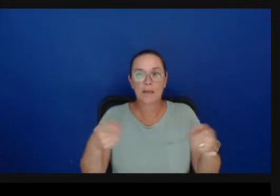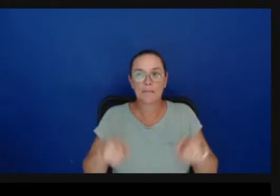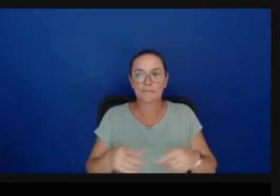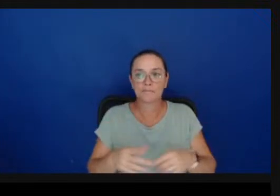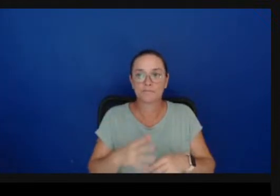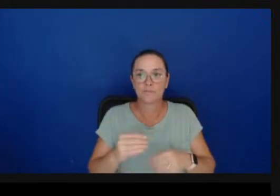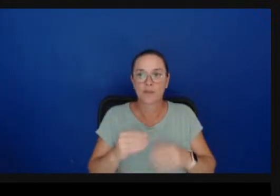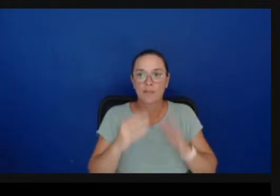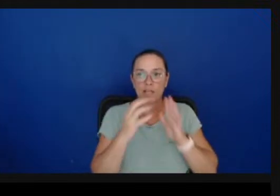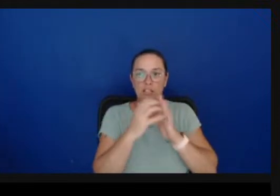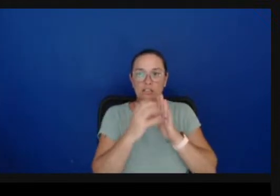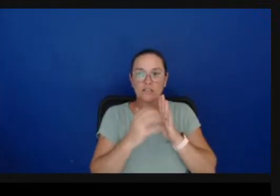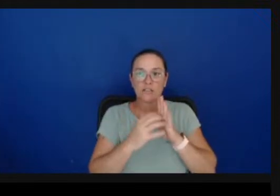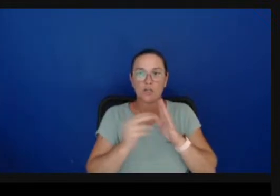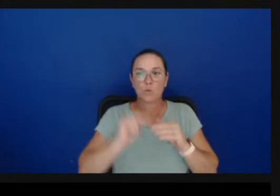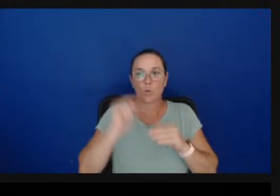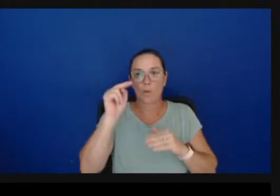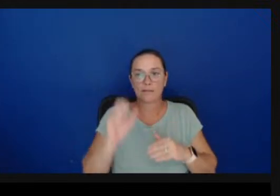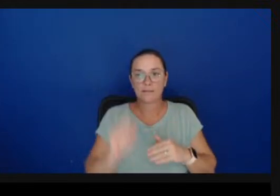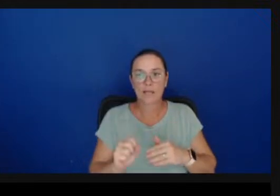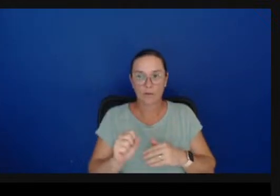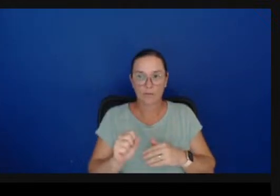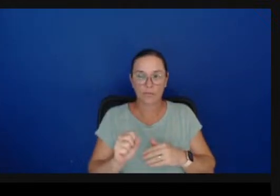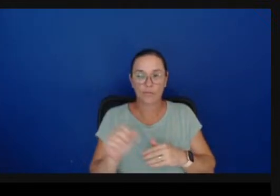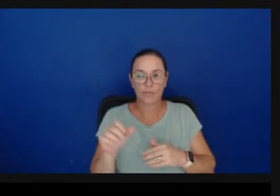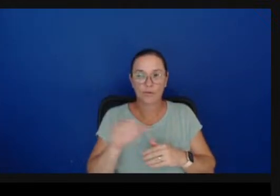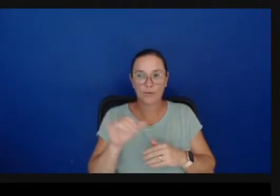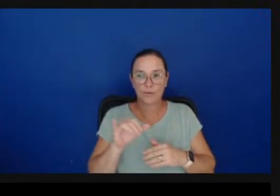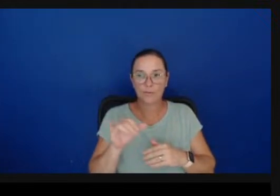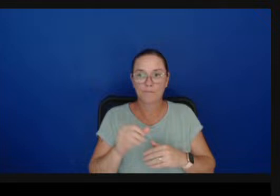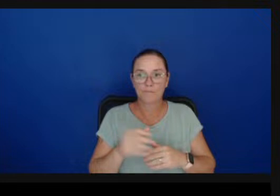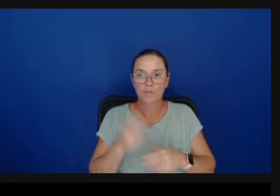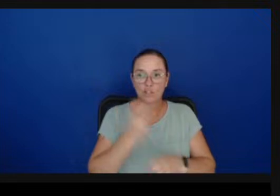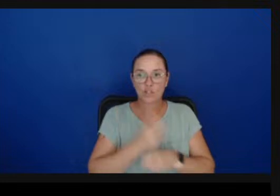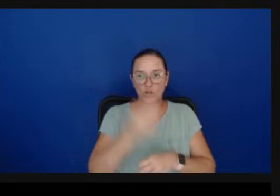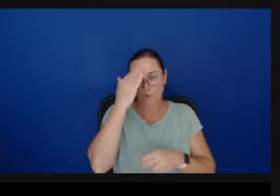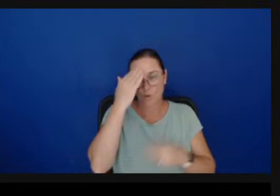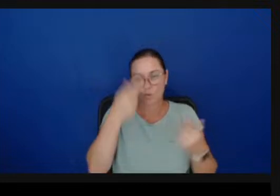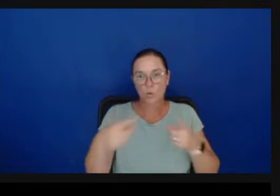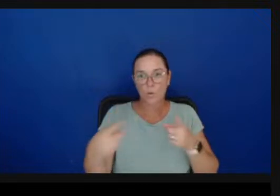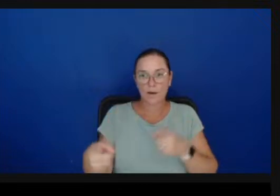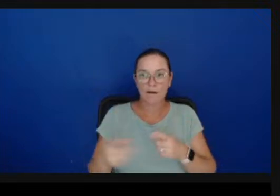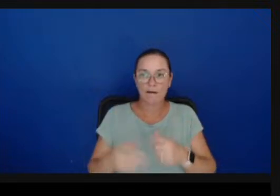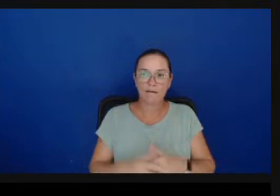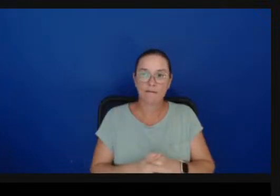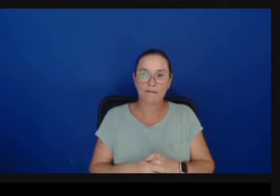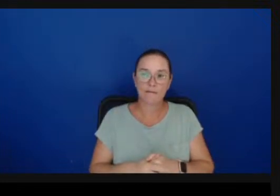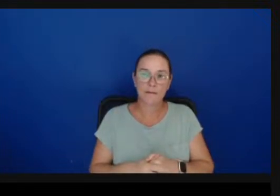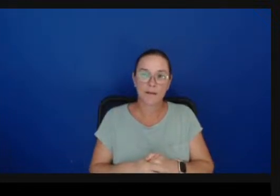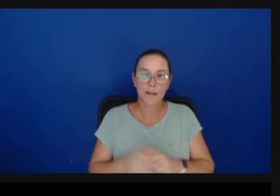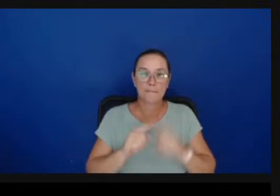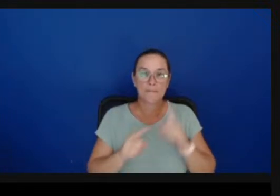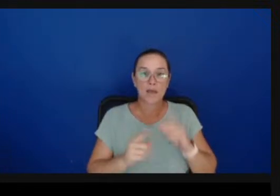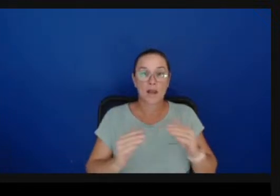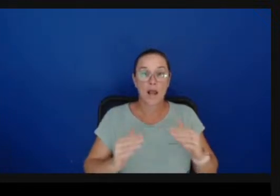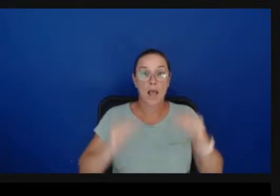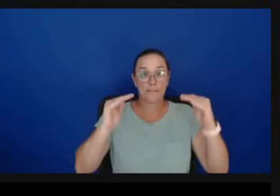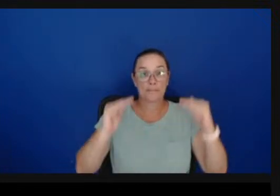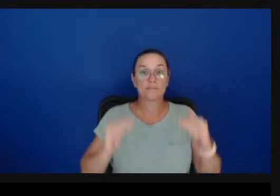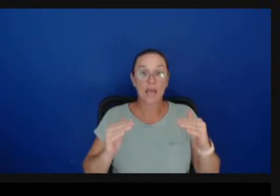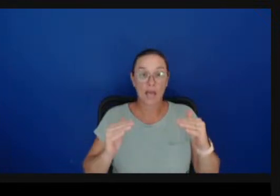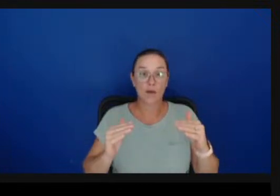scatter in the north-south as well. Hard to tell what's really going on there. But really, the up and down is what I'd be